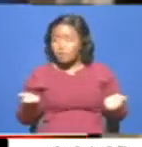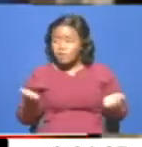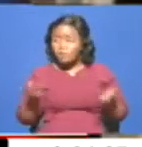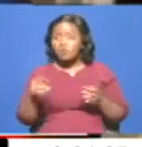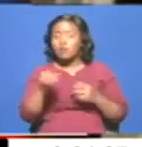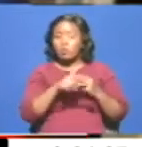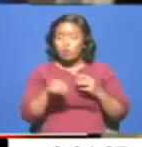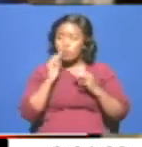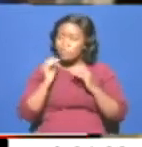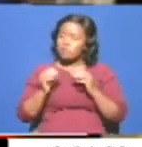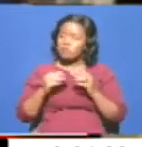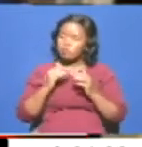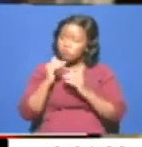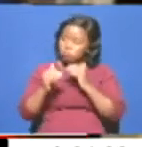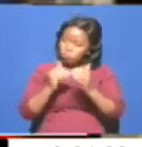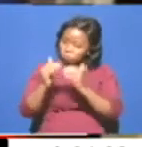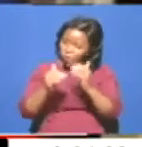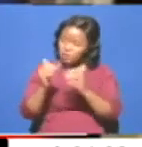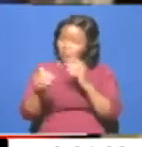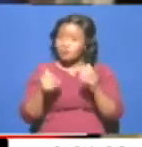of